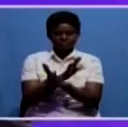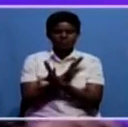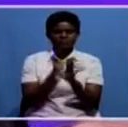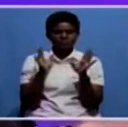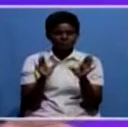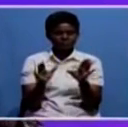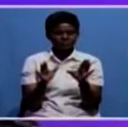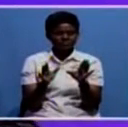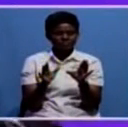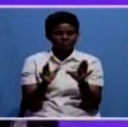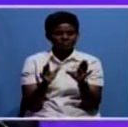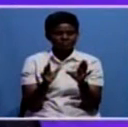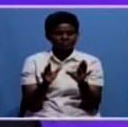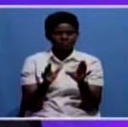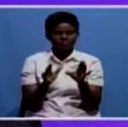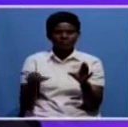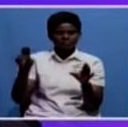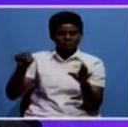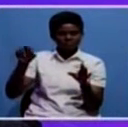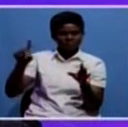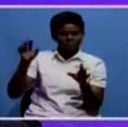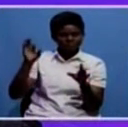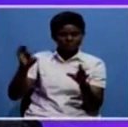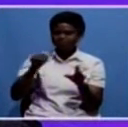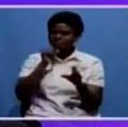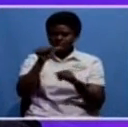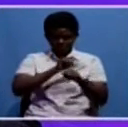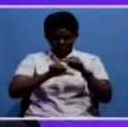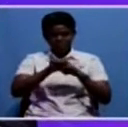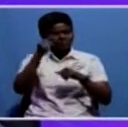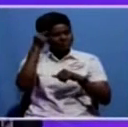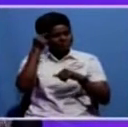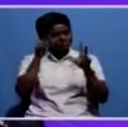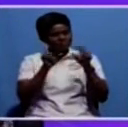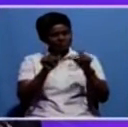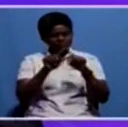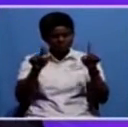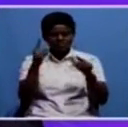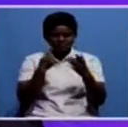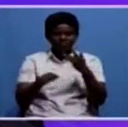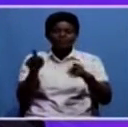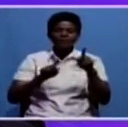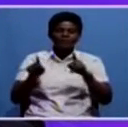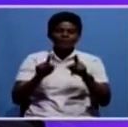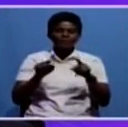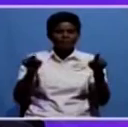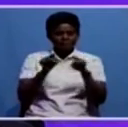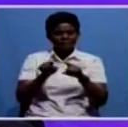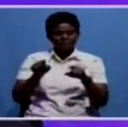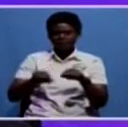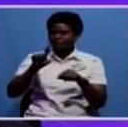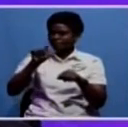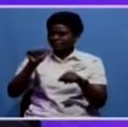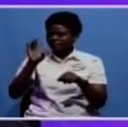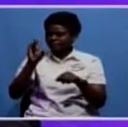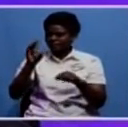Well, this is that a position? Look, the NDF was not about government. It was about citizens. And since 17 million